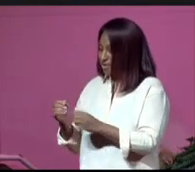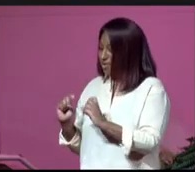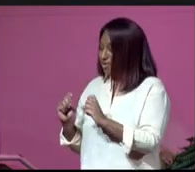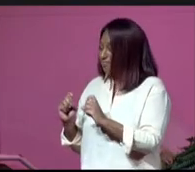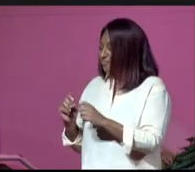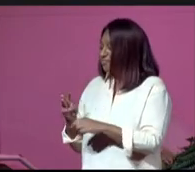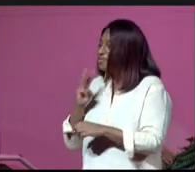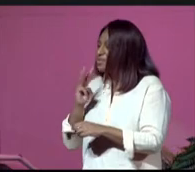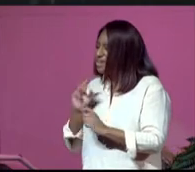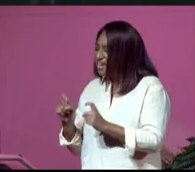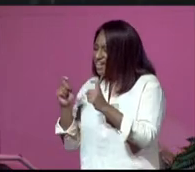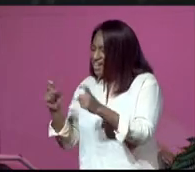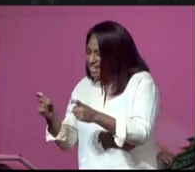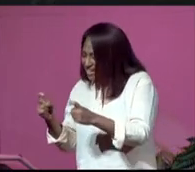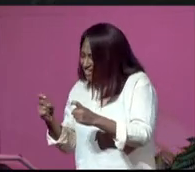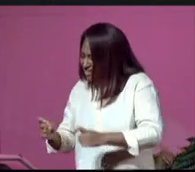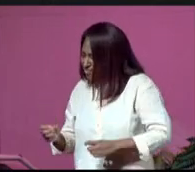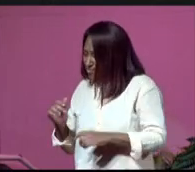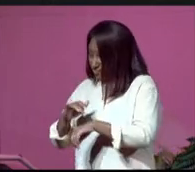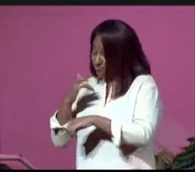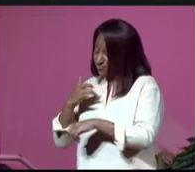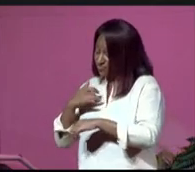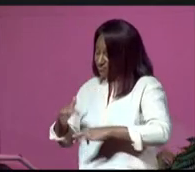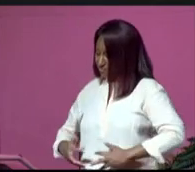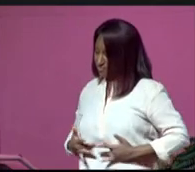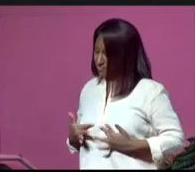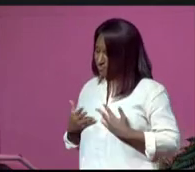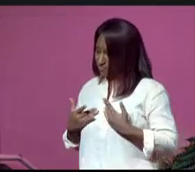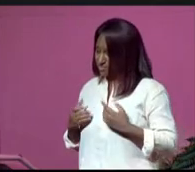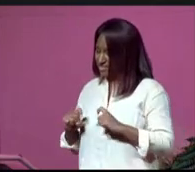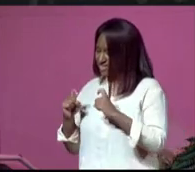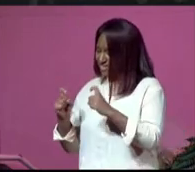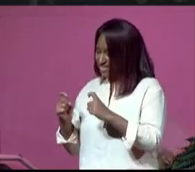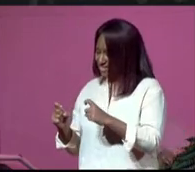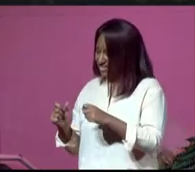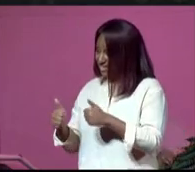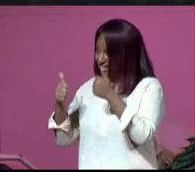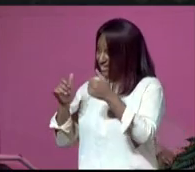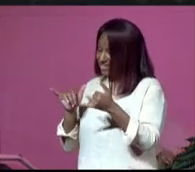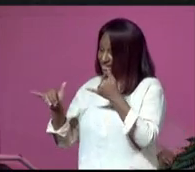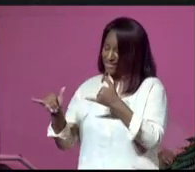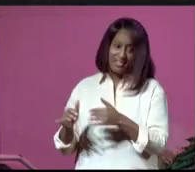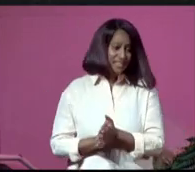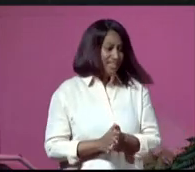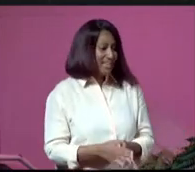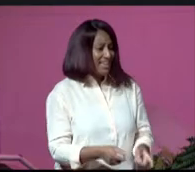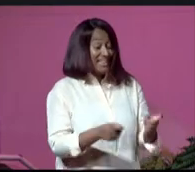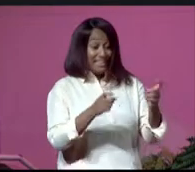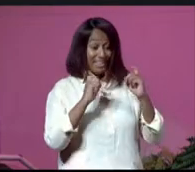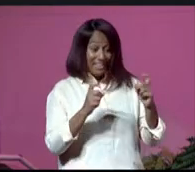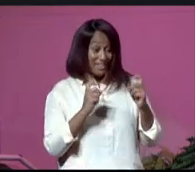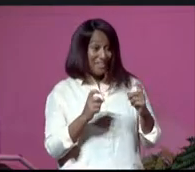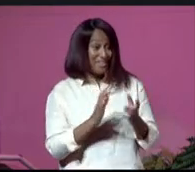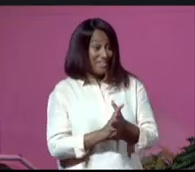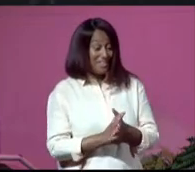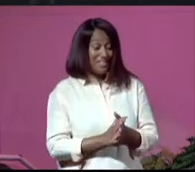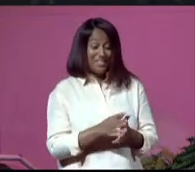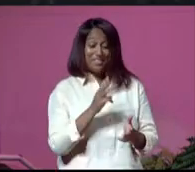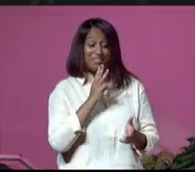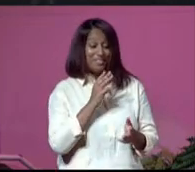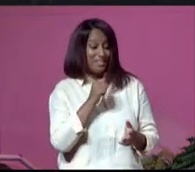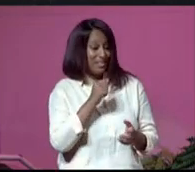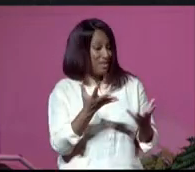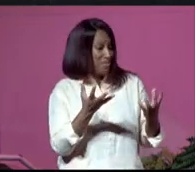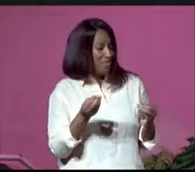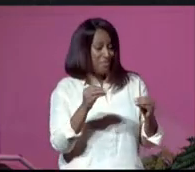become in them a spring of water welling up to eternal life. The woman said to him, sir, give me this water so I won't get thirsty and have to